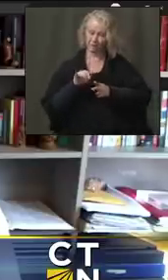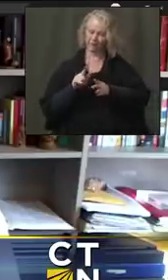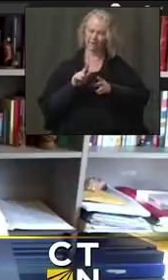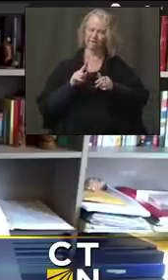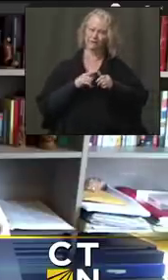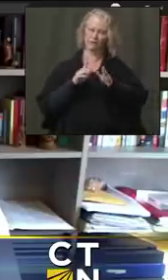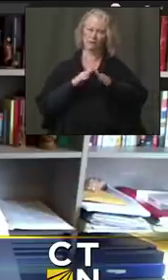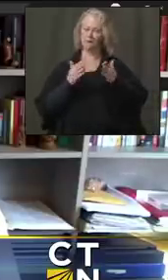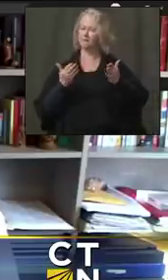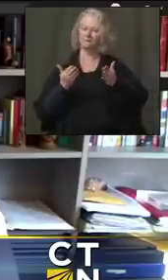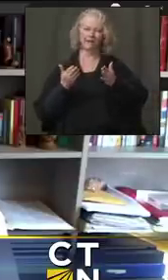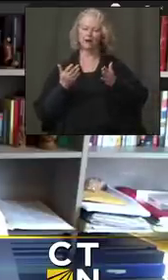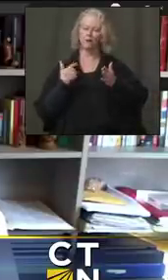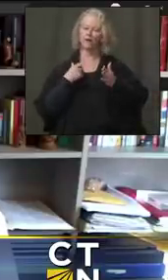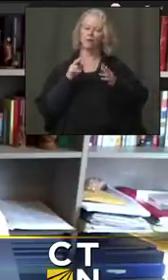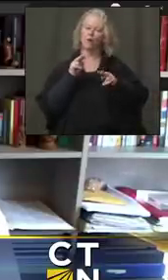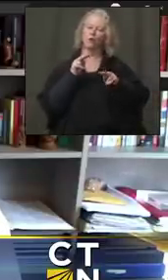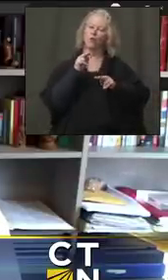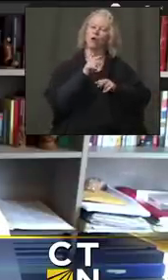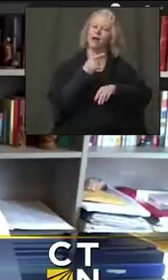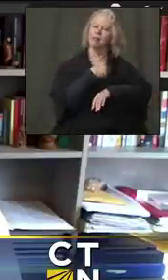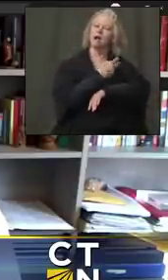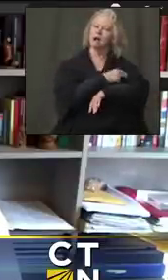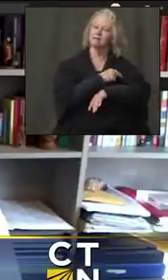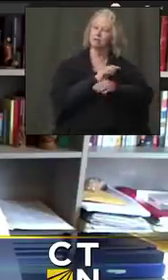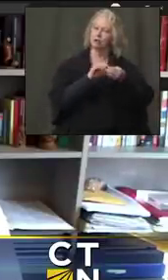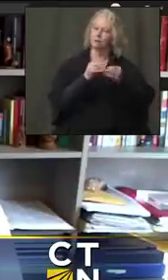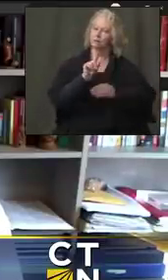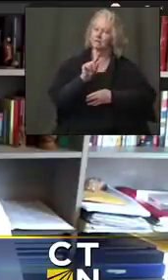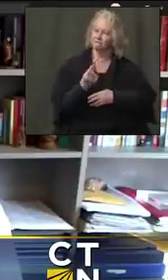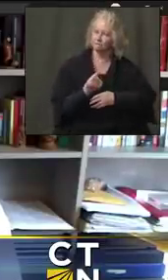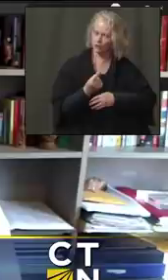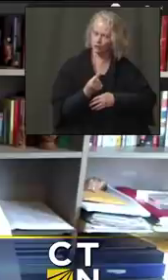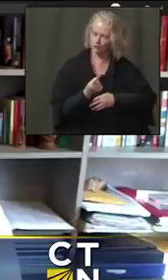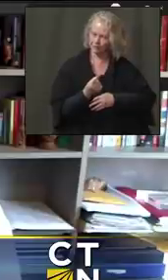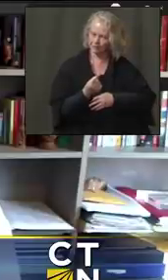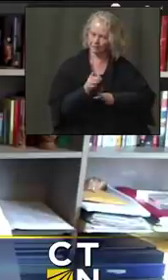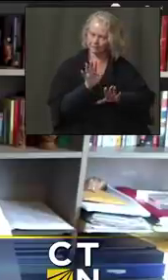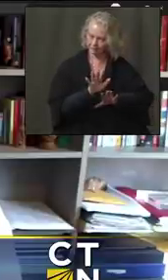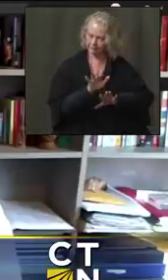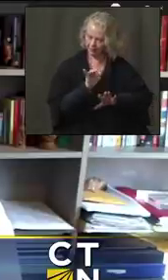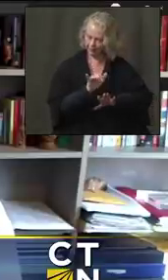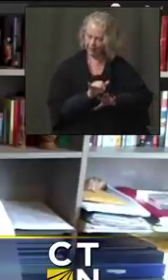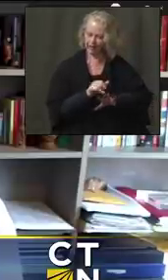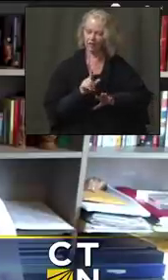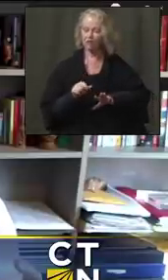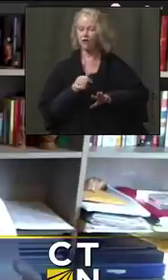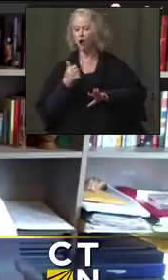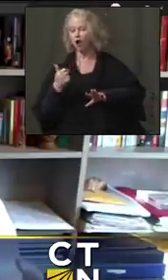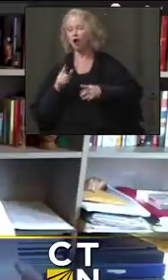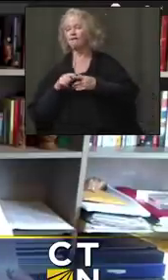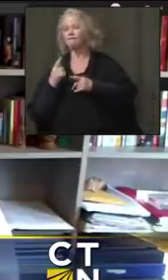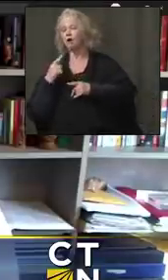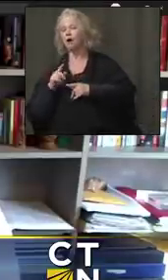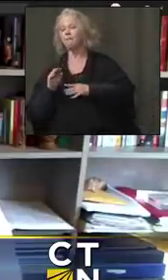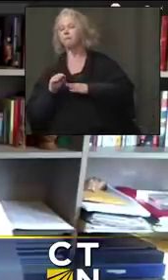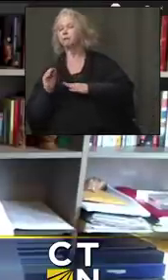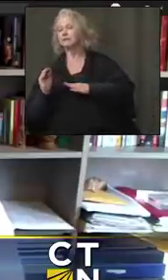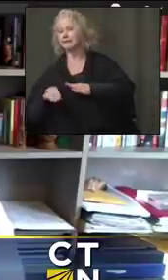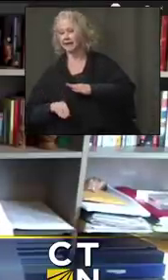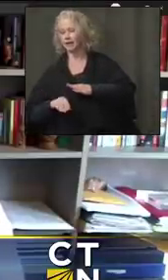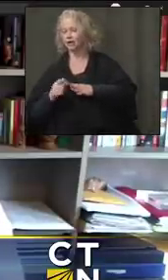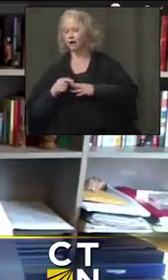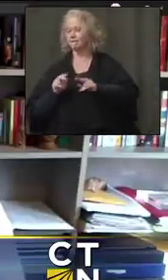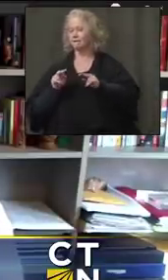best metric is just seeing how the hospitalizations are going down. I think the metric was the positive